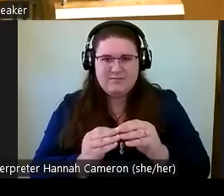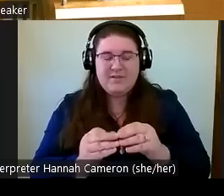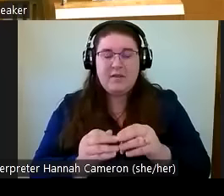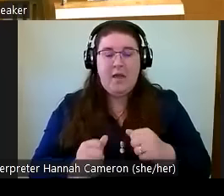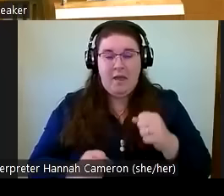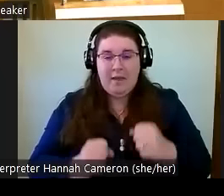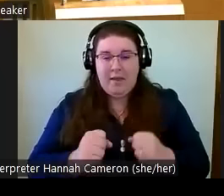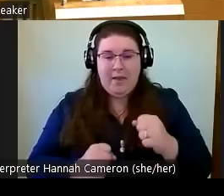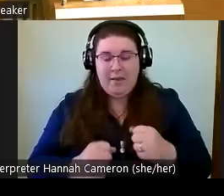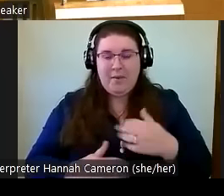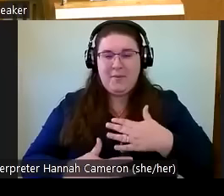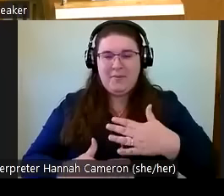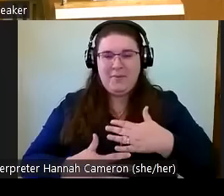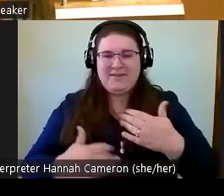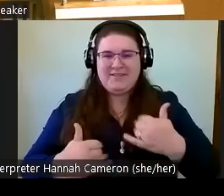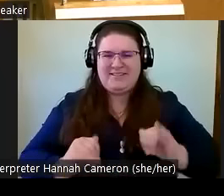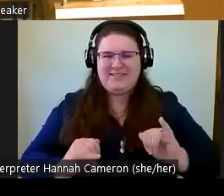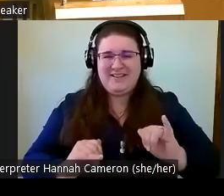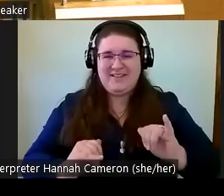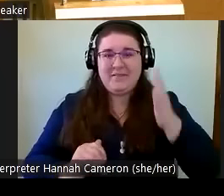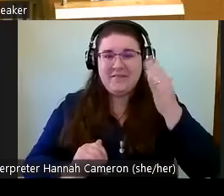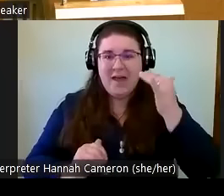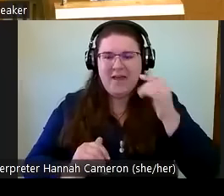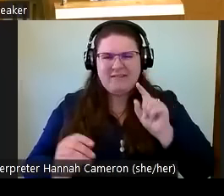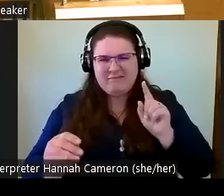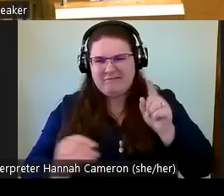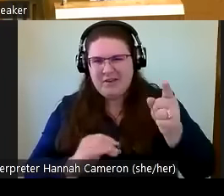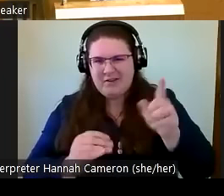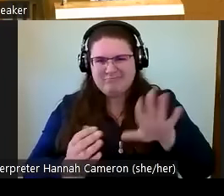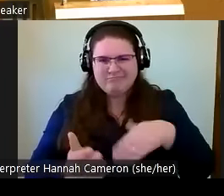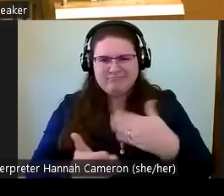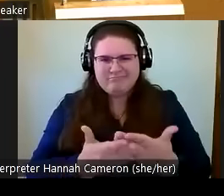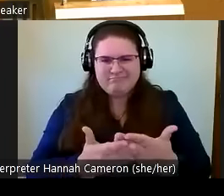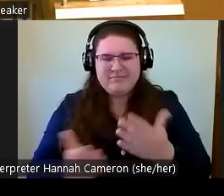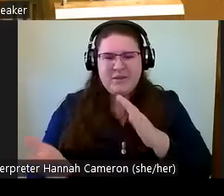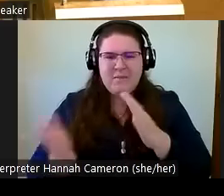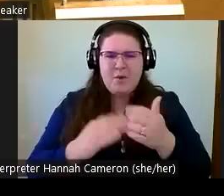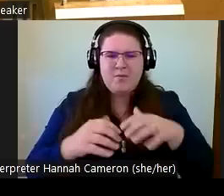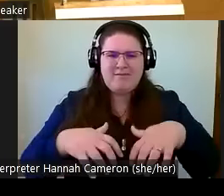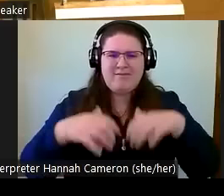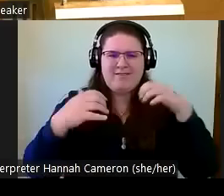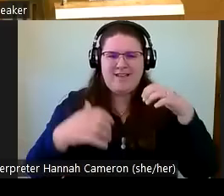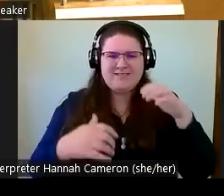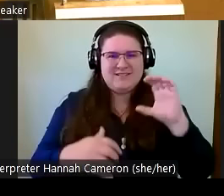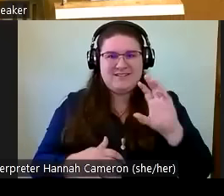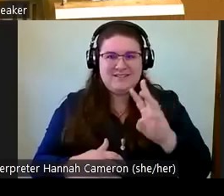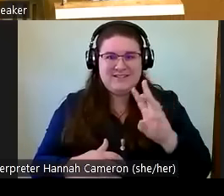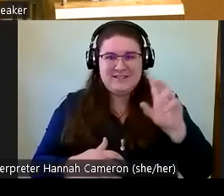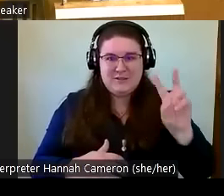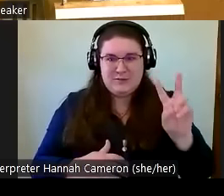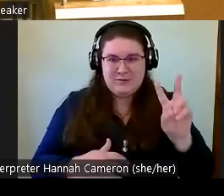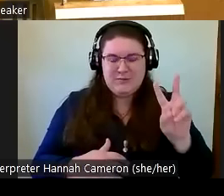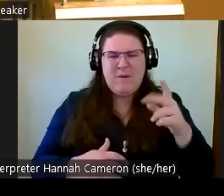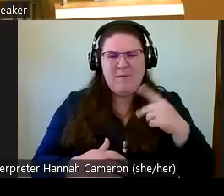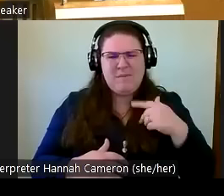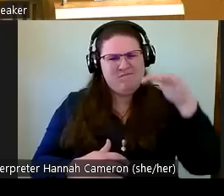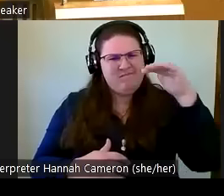62. Okay. I only have like 25 inches of inseam also to move me throughout the medical